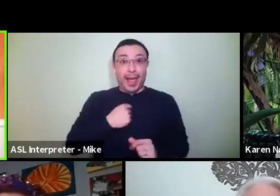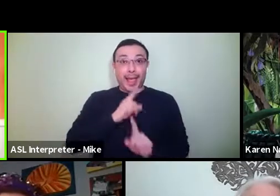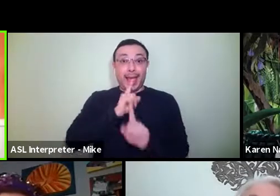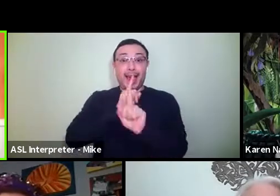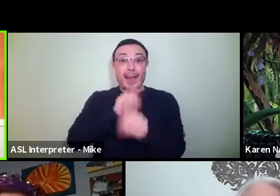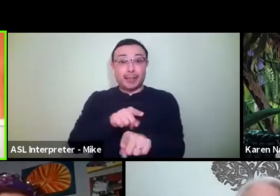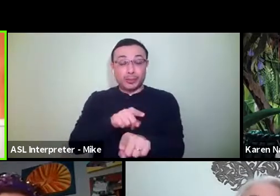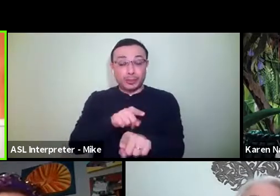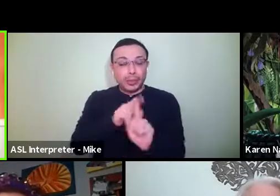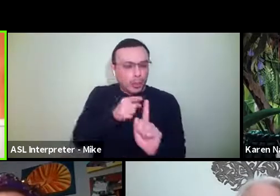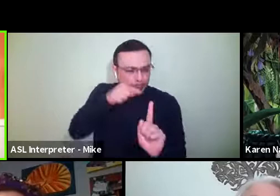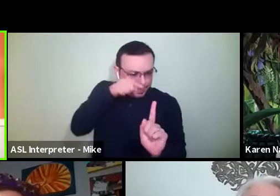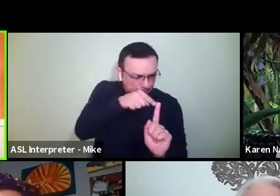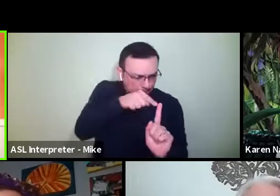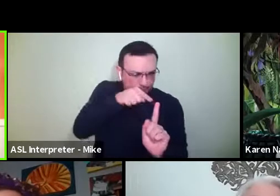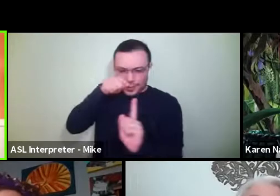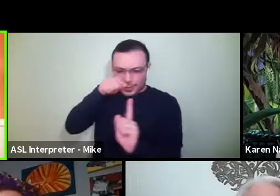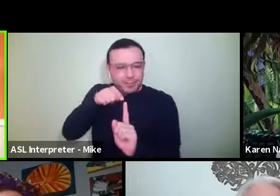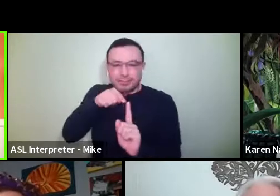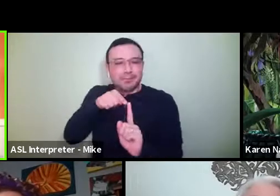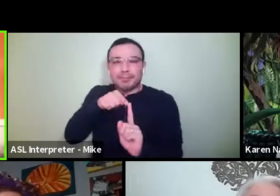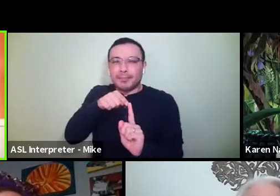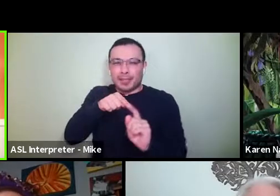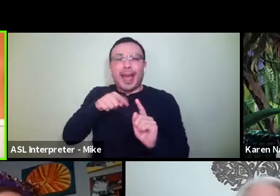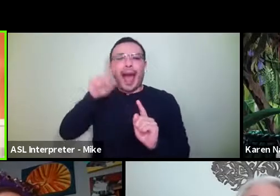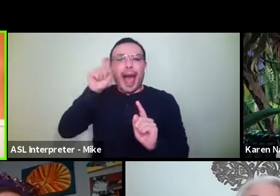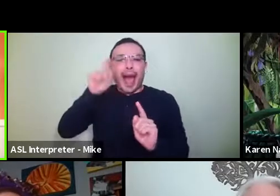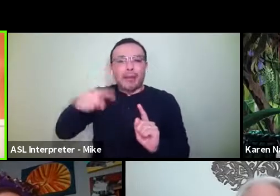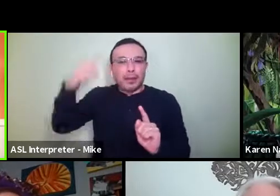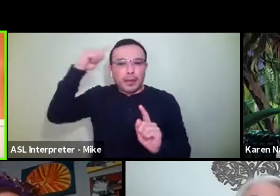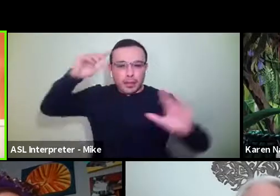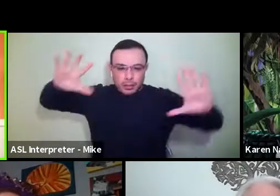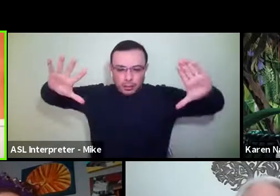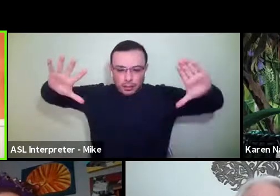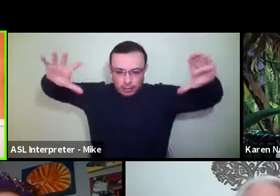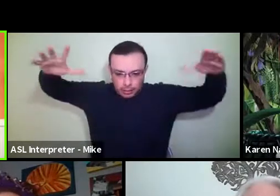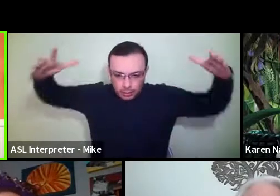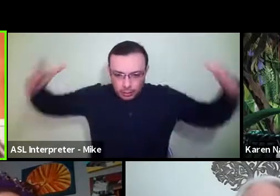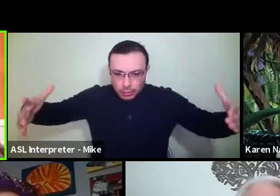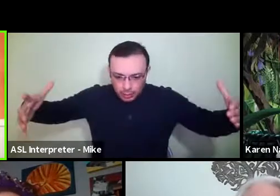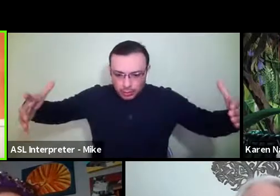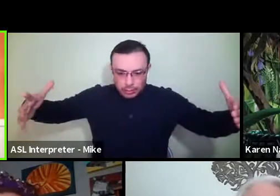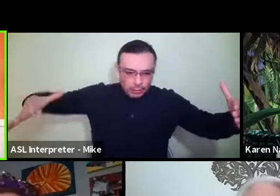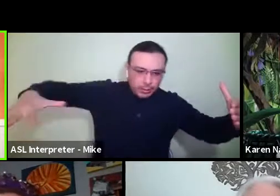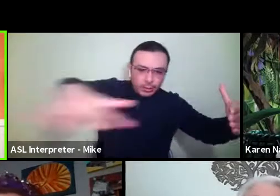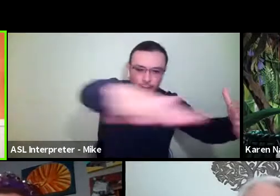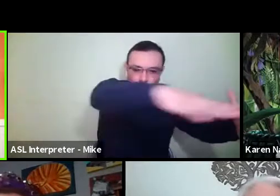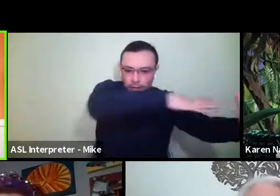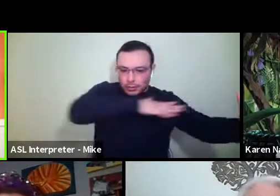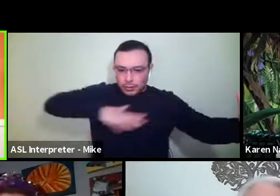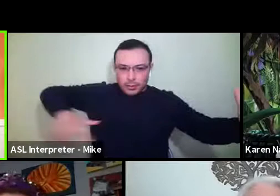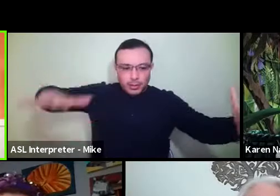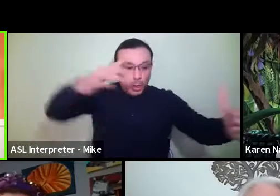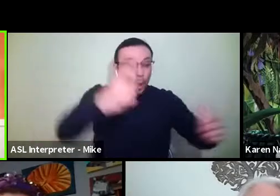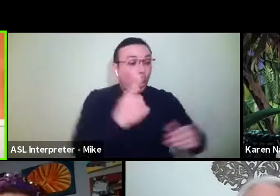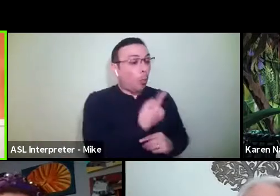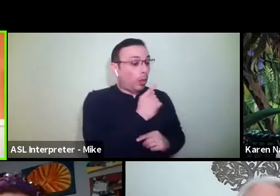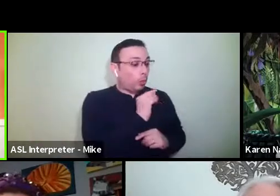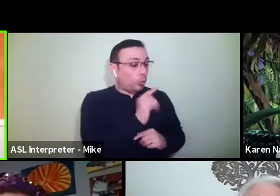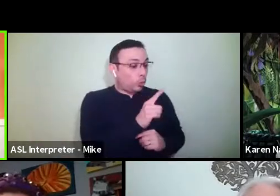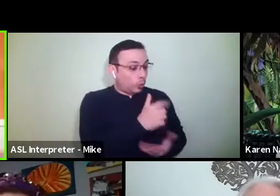or technology or environment that might help me. I can go walking in the